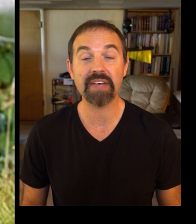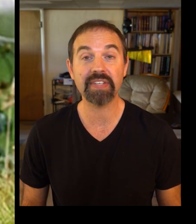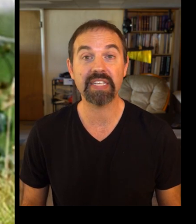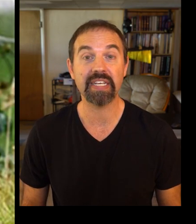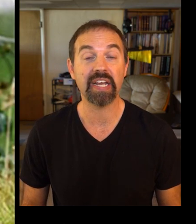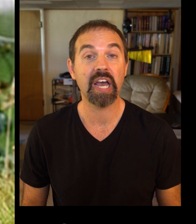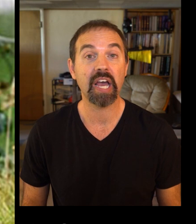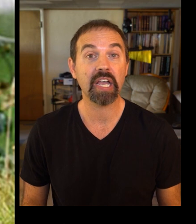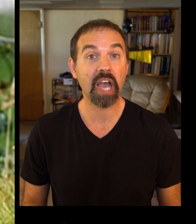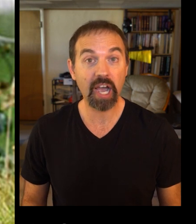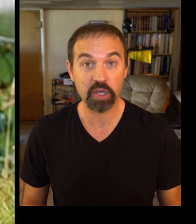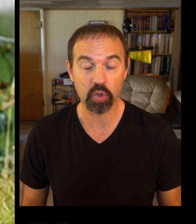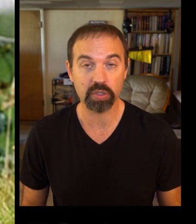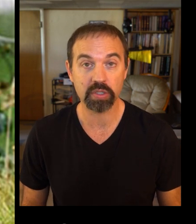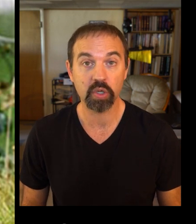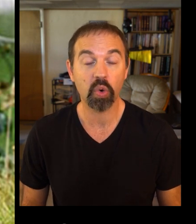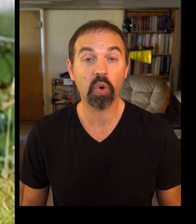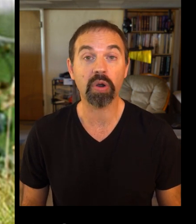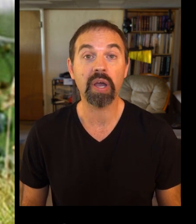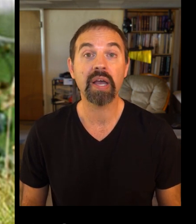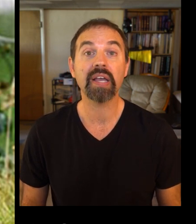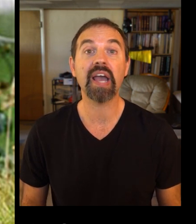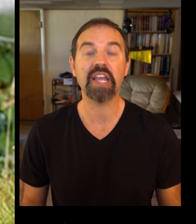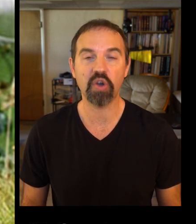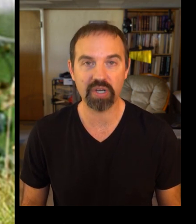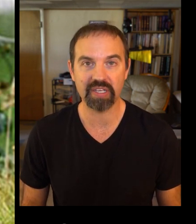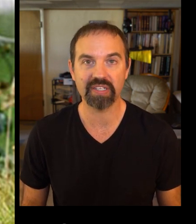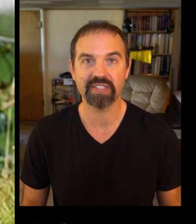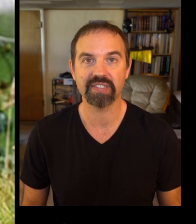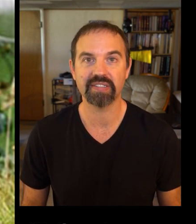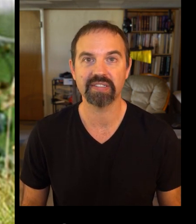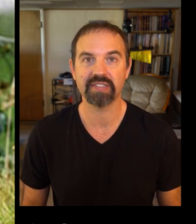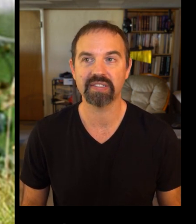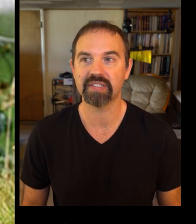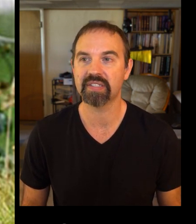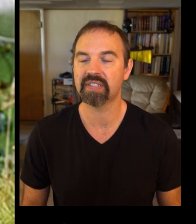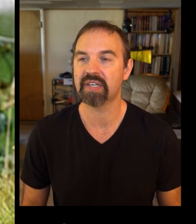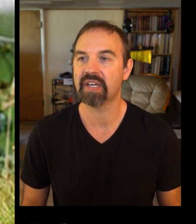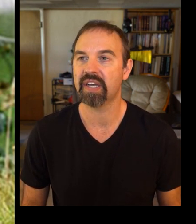Number 17, coyote or coyote.